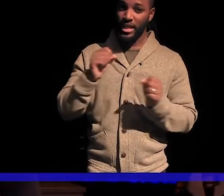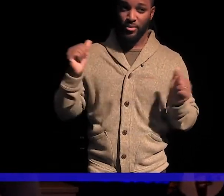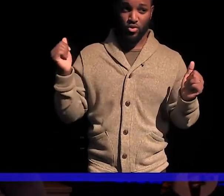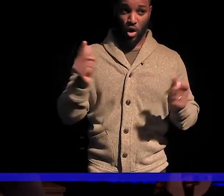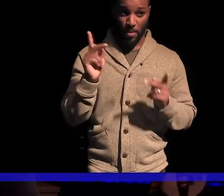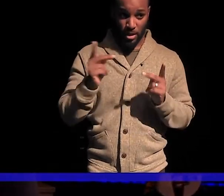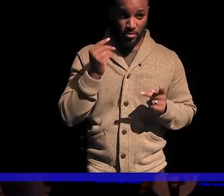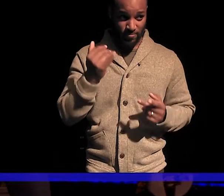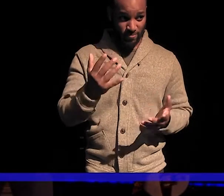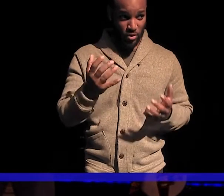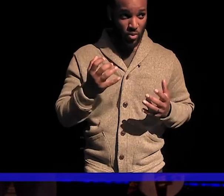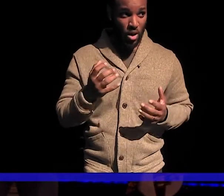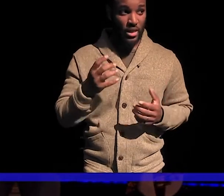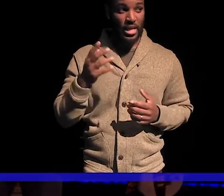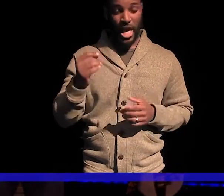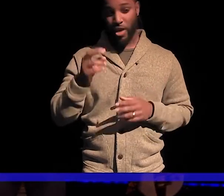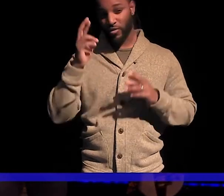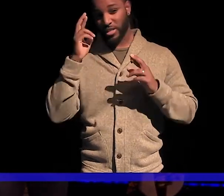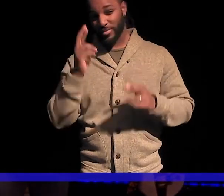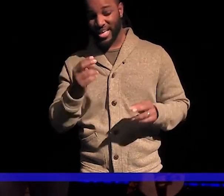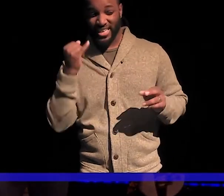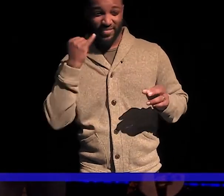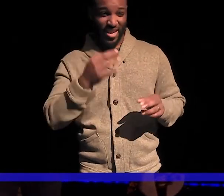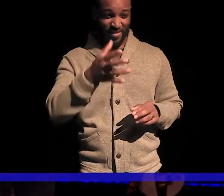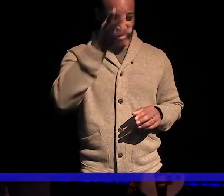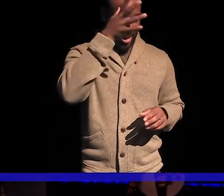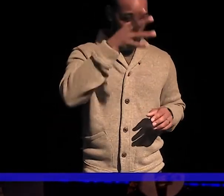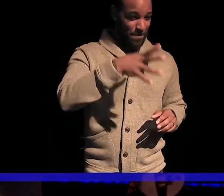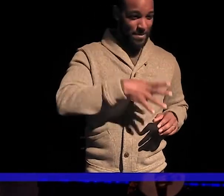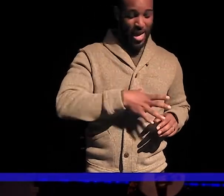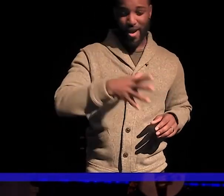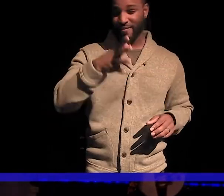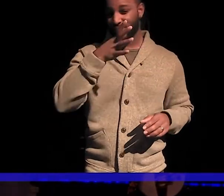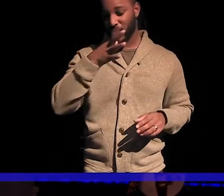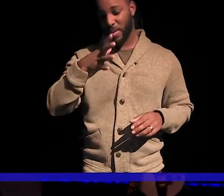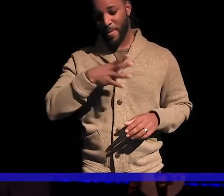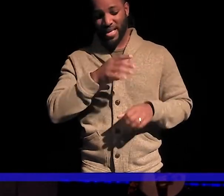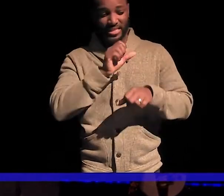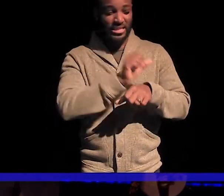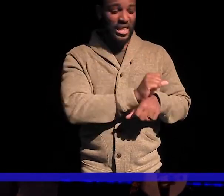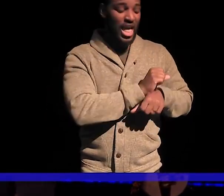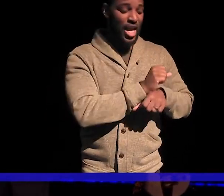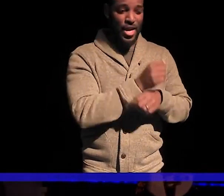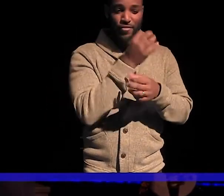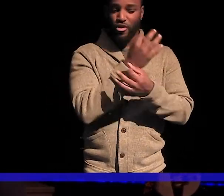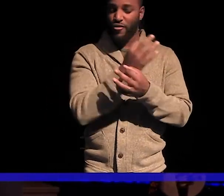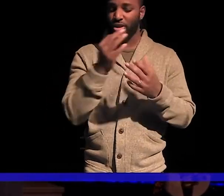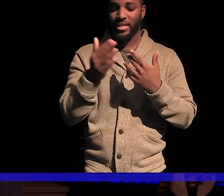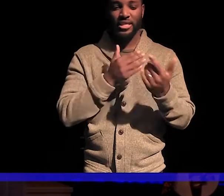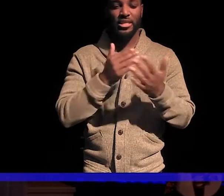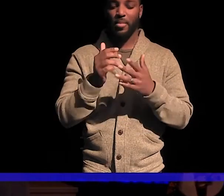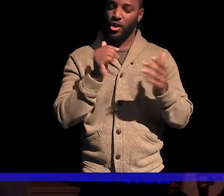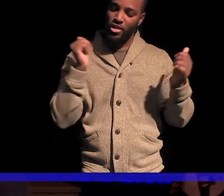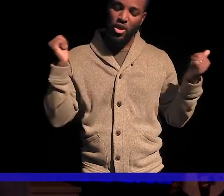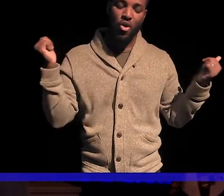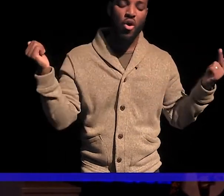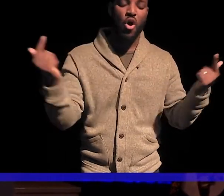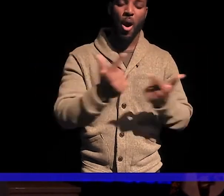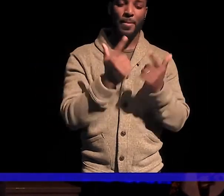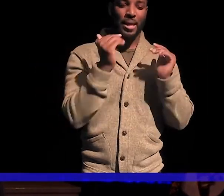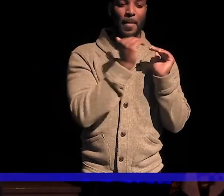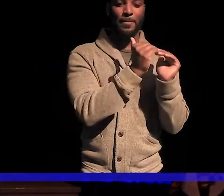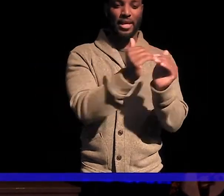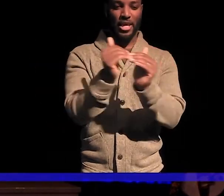and irrespective of whether they're male, female, slave, or free, they all become one